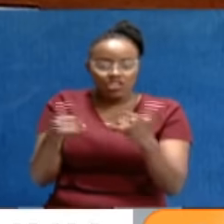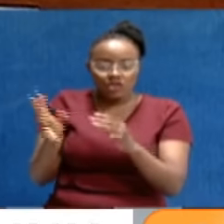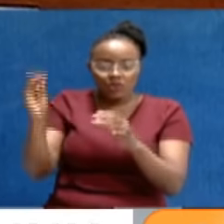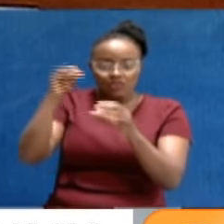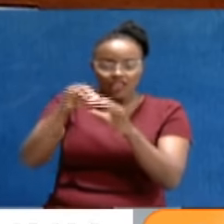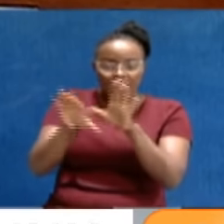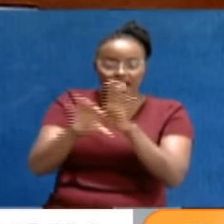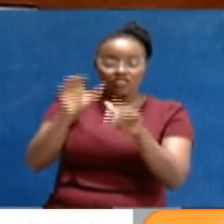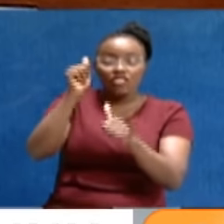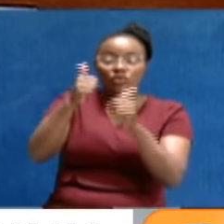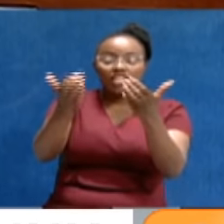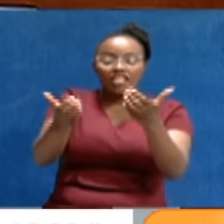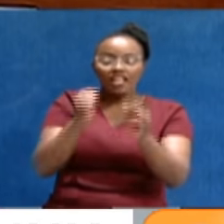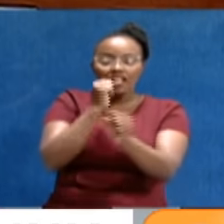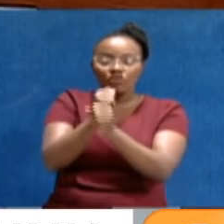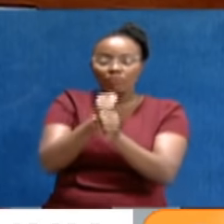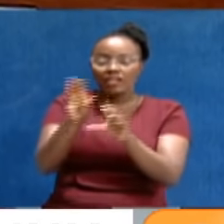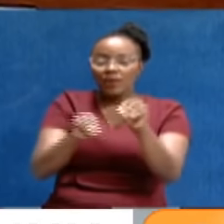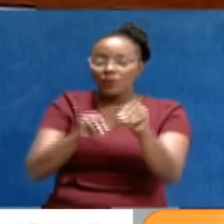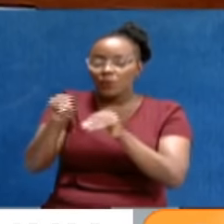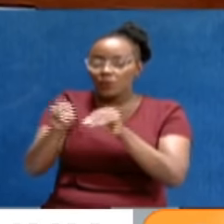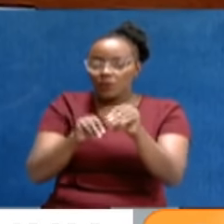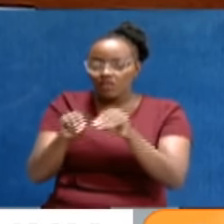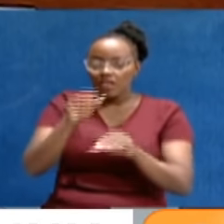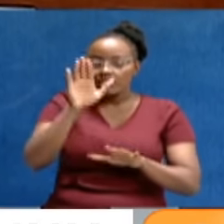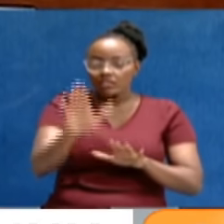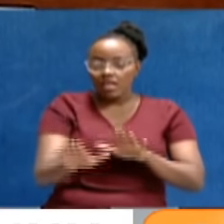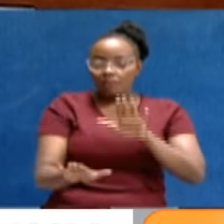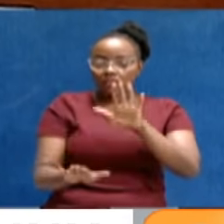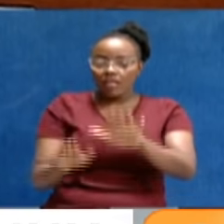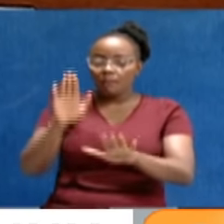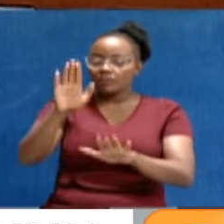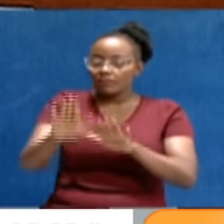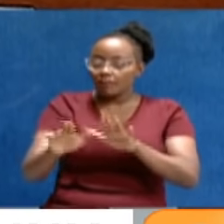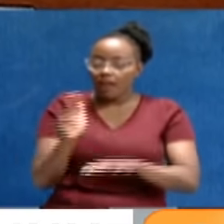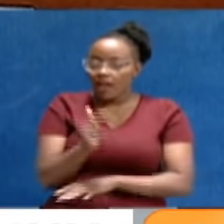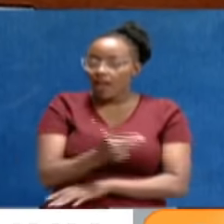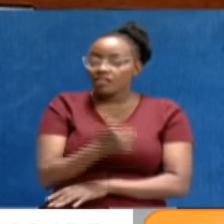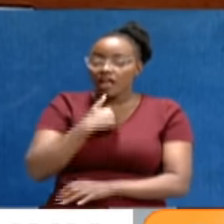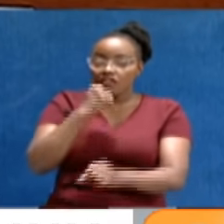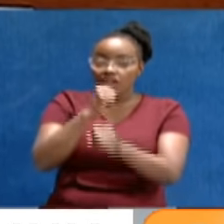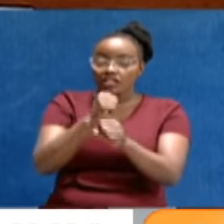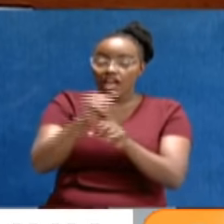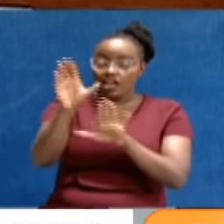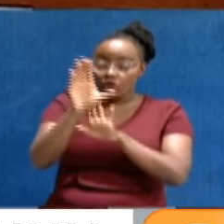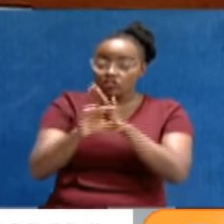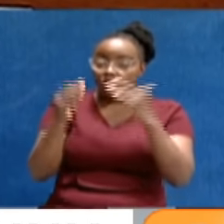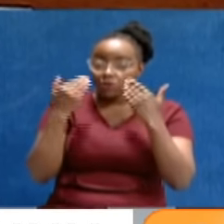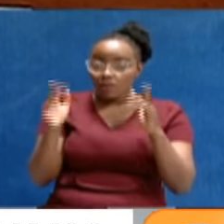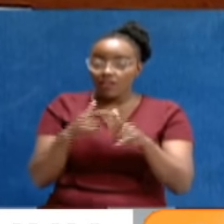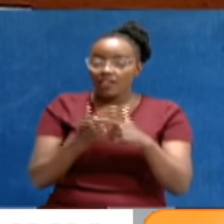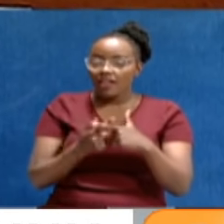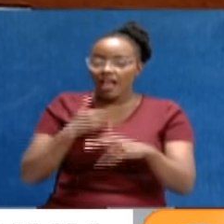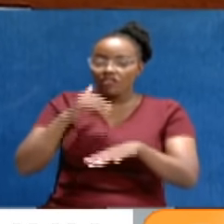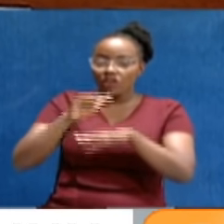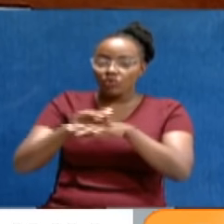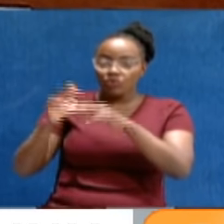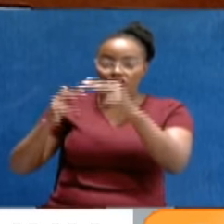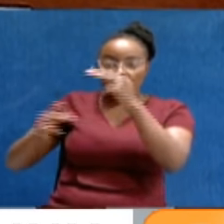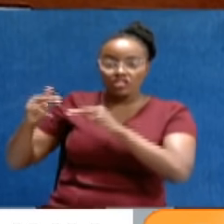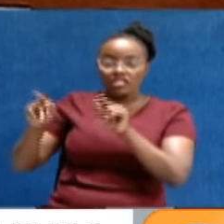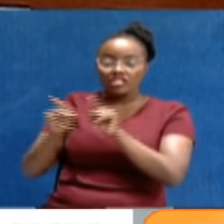in everything that needed to be done, step by step. We have done a constitution, so we have very good